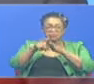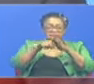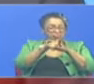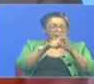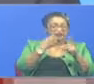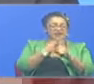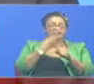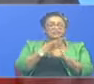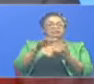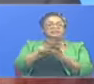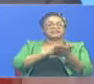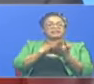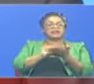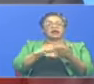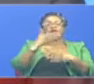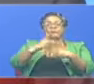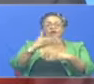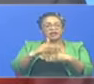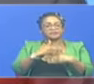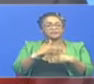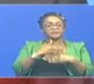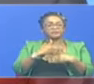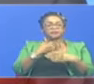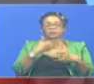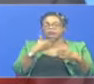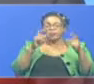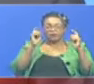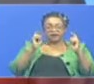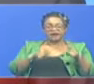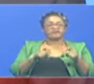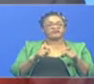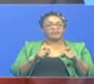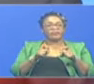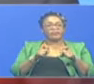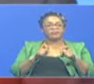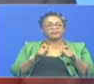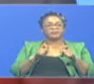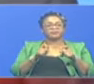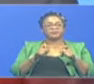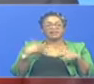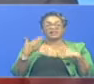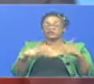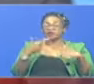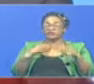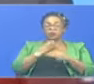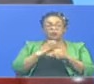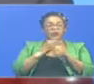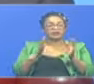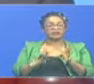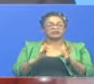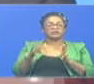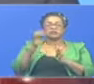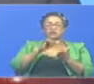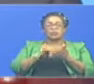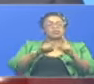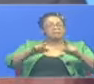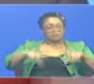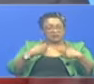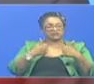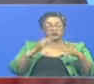the border testing. We now have to do testing even of the restaurant workers. So the demands on our